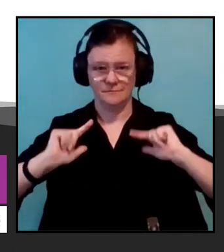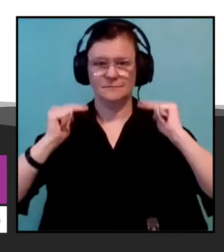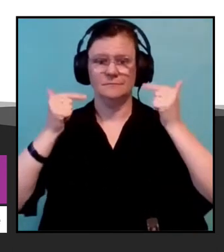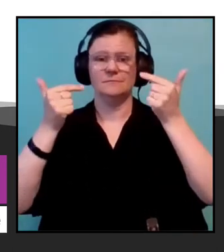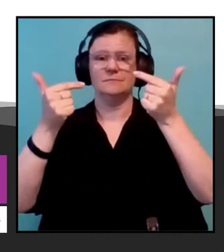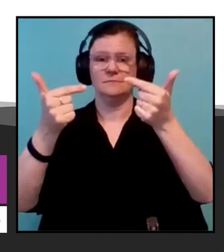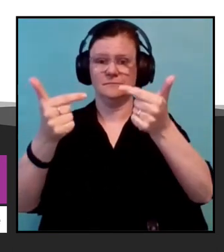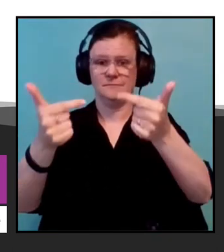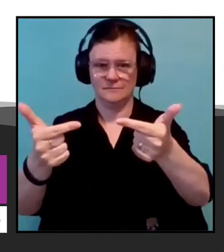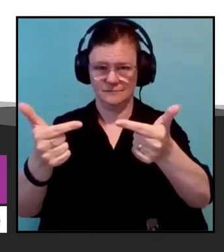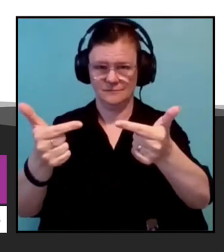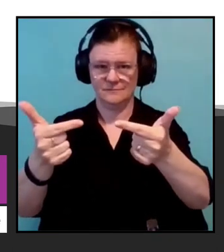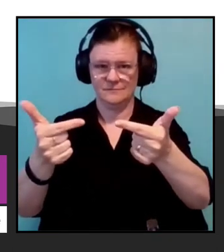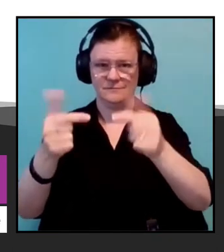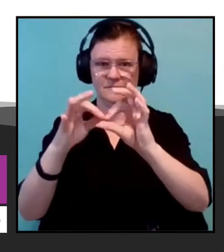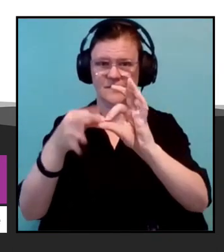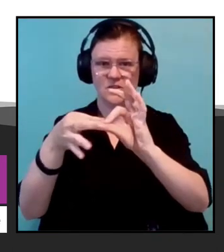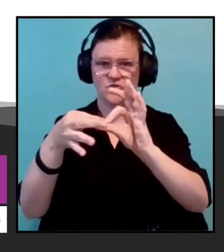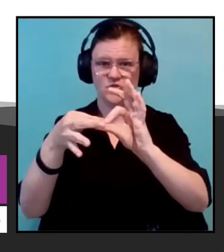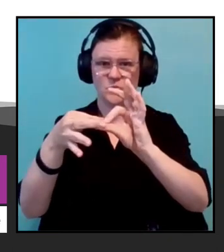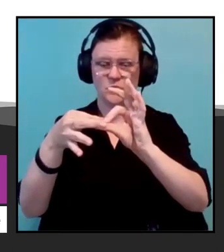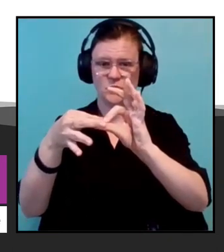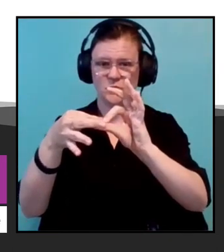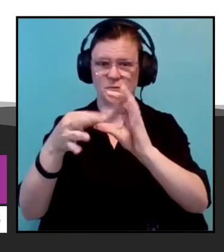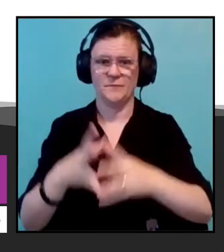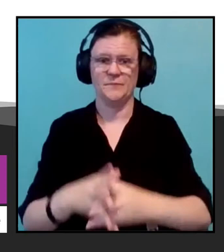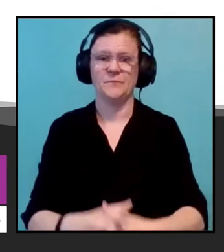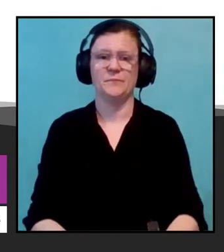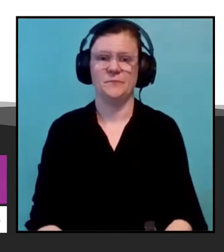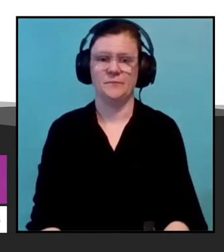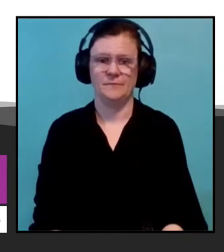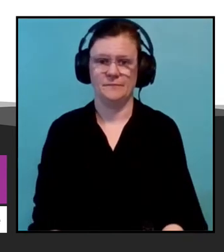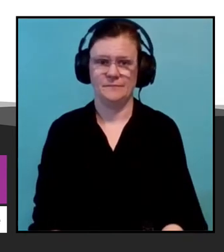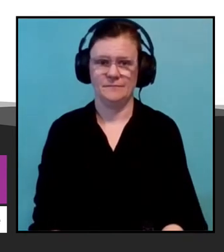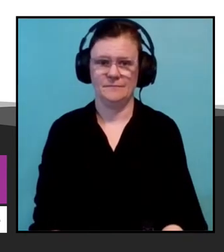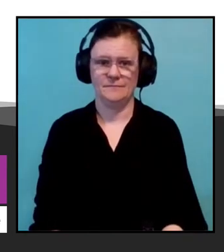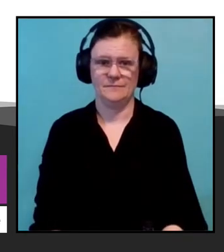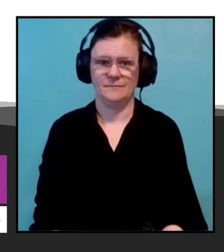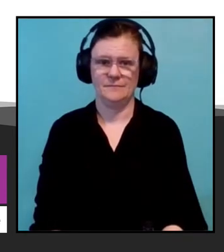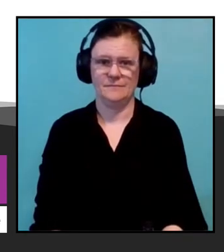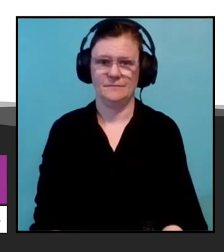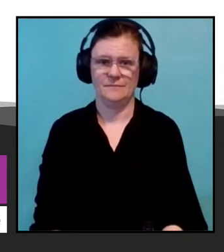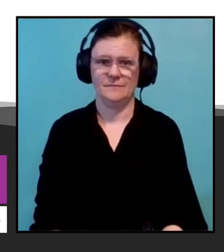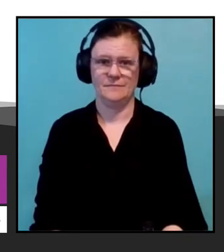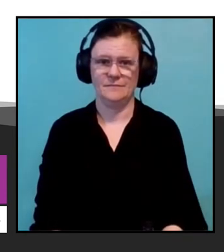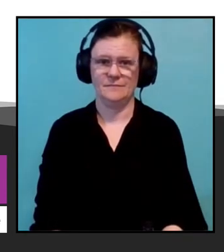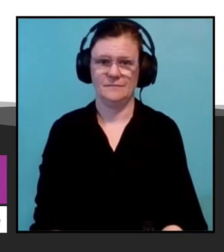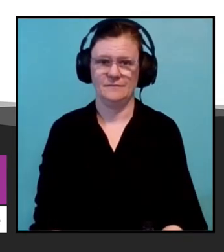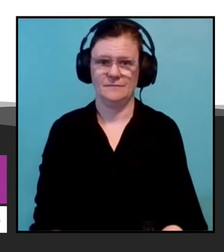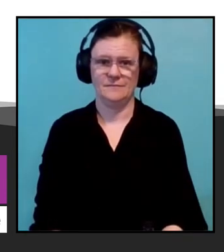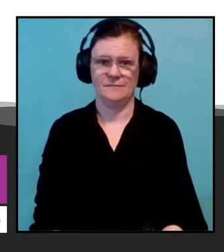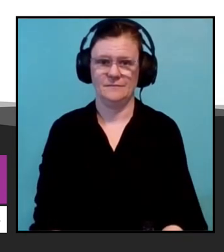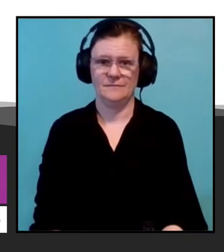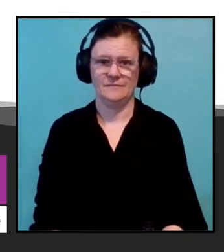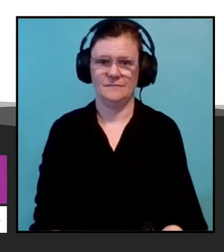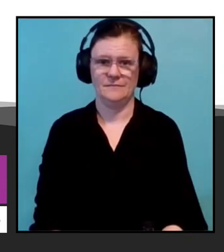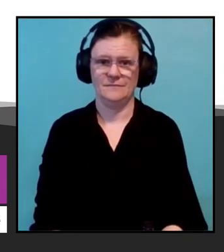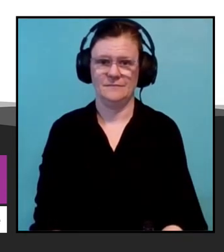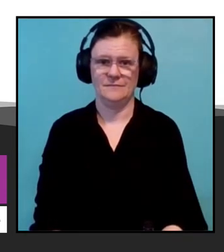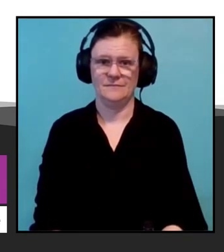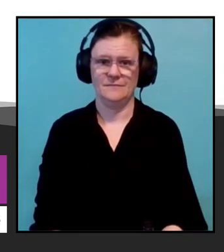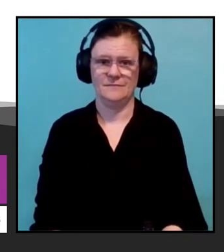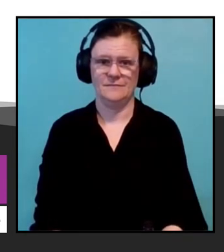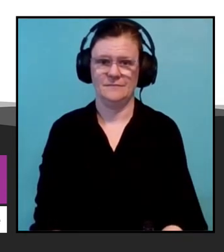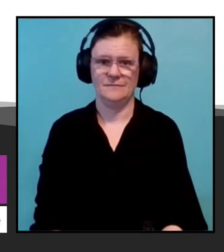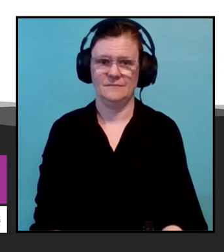And I'll just third that in terms of time, and I want to be mindful, but the whole experience was, you know, mind blowing, and we had some time